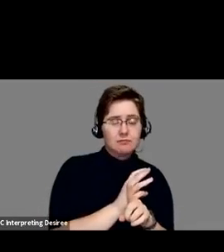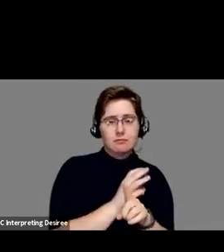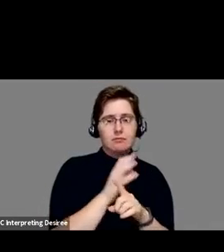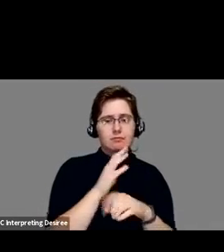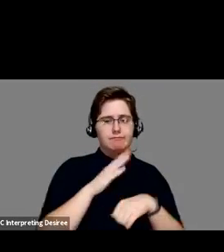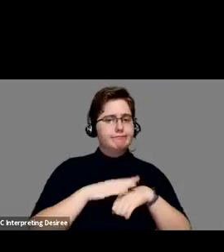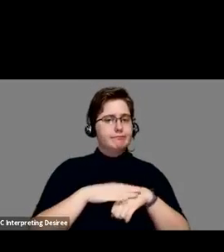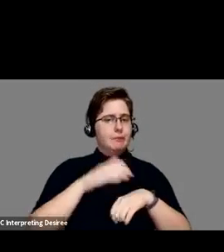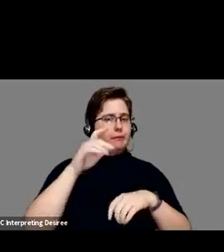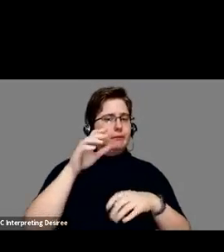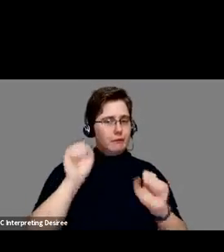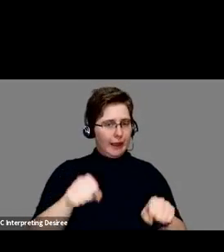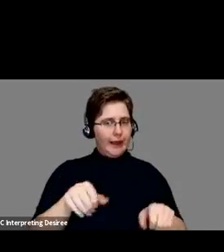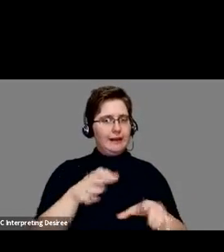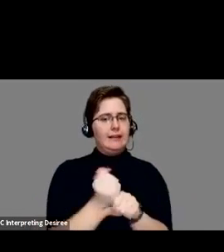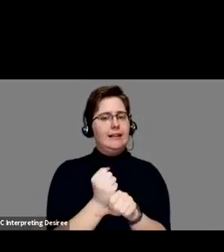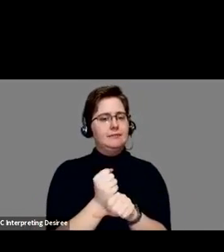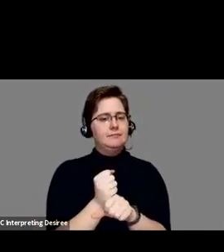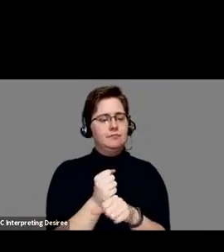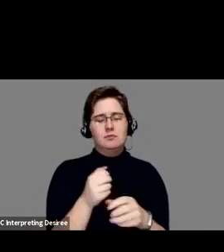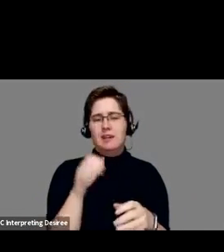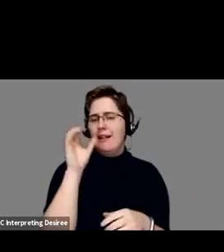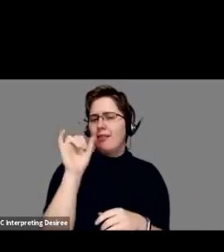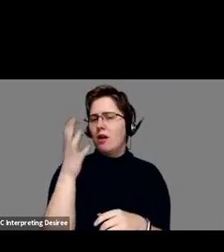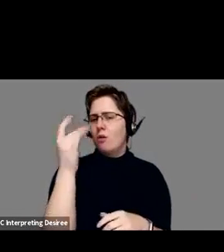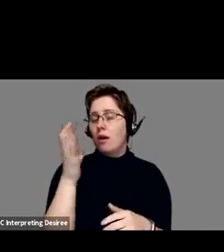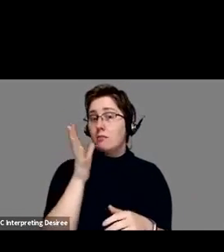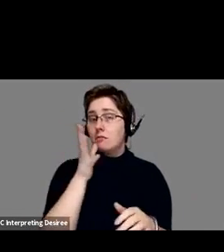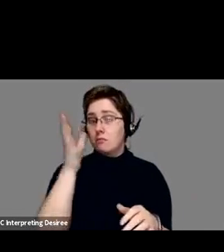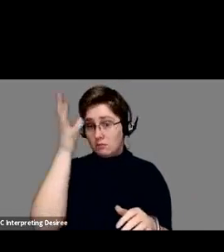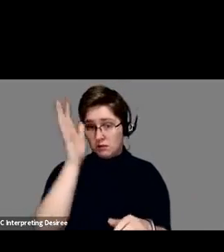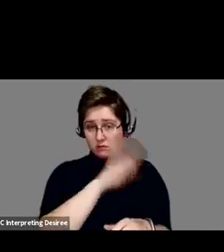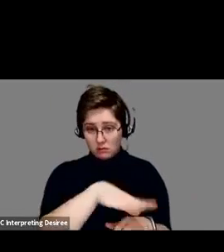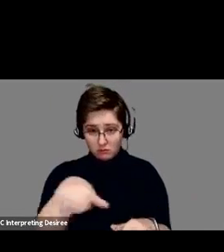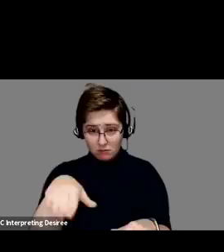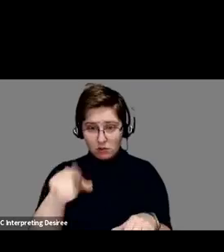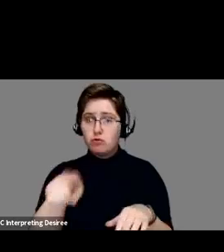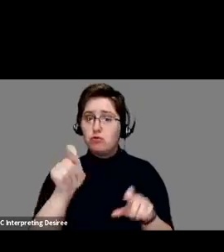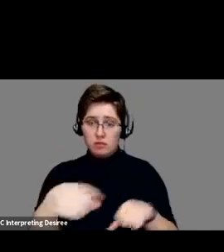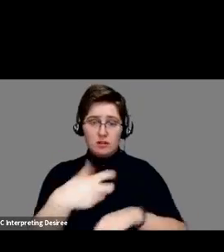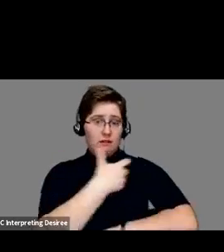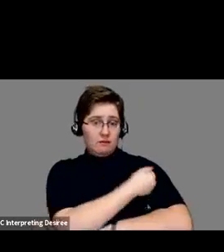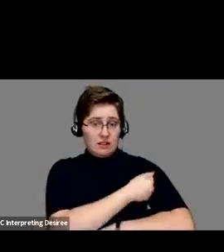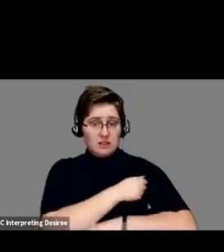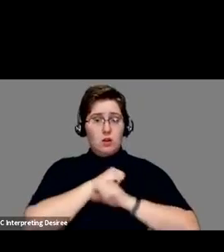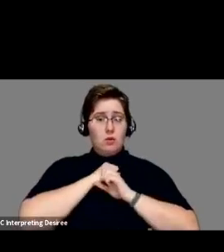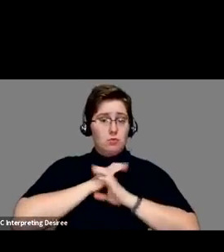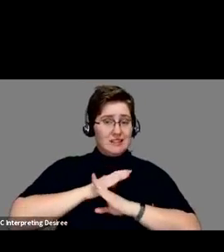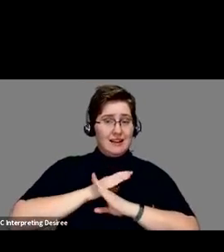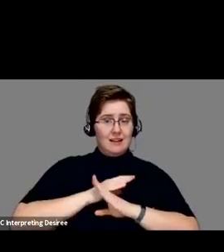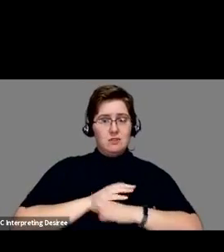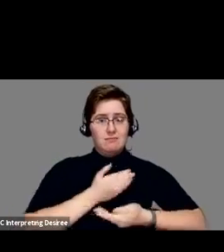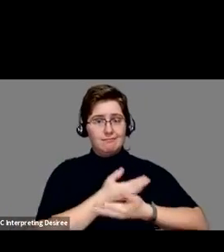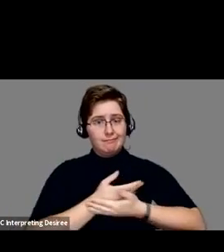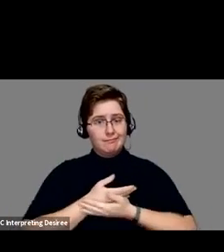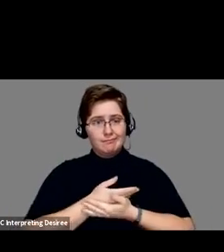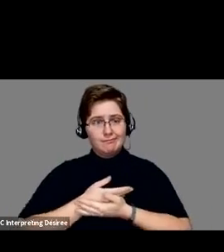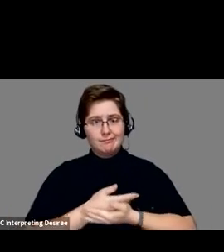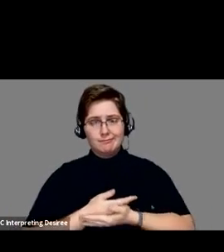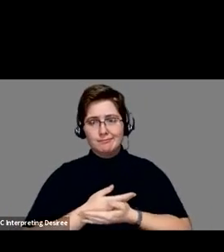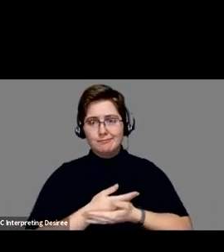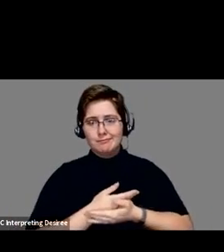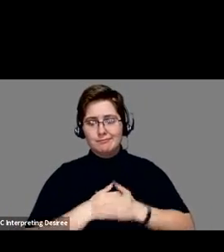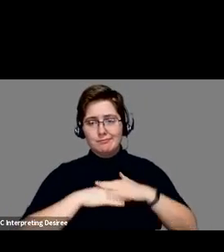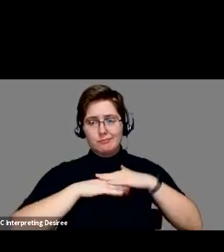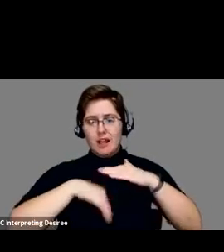for a flu vaccine. And that's why parents need to get vaccinated to protect the child